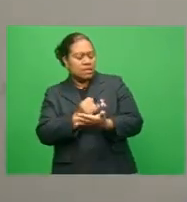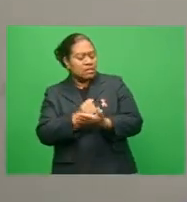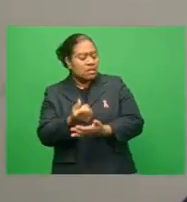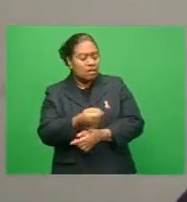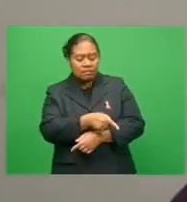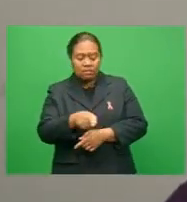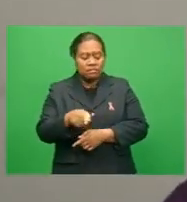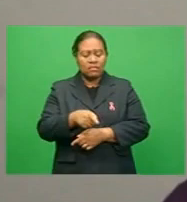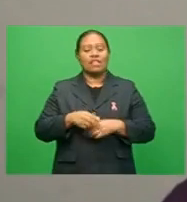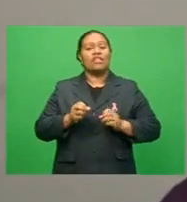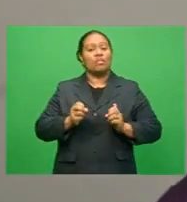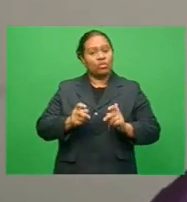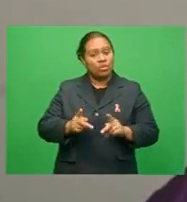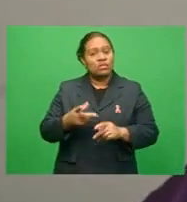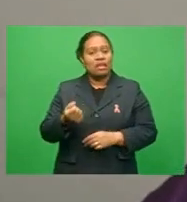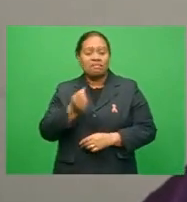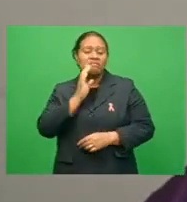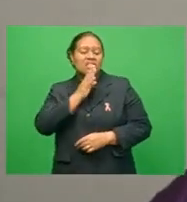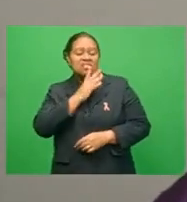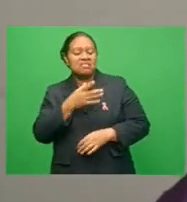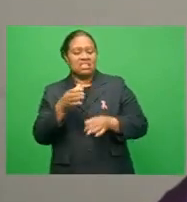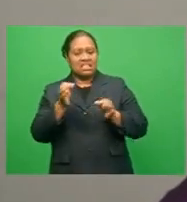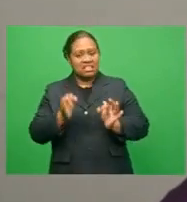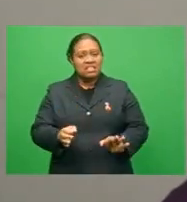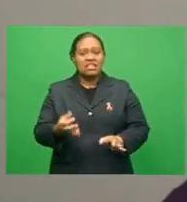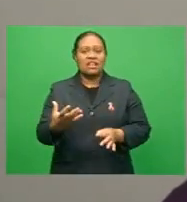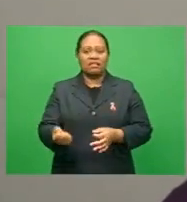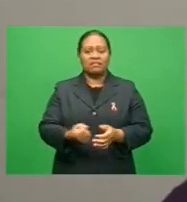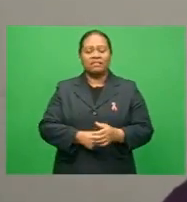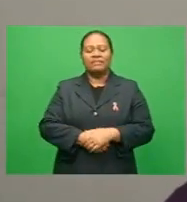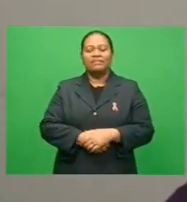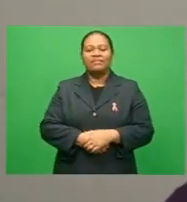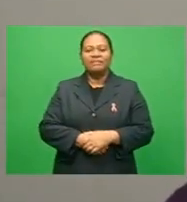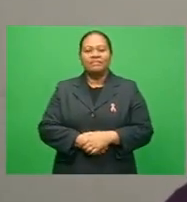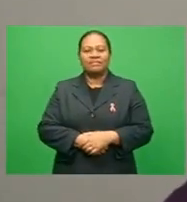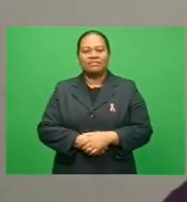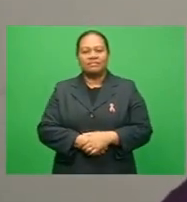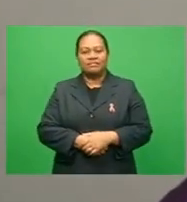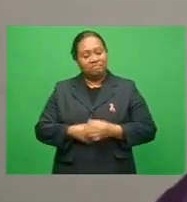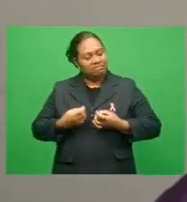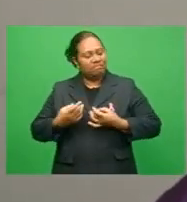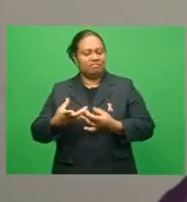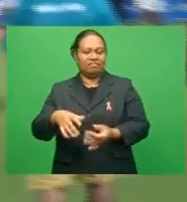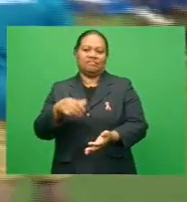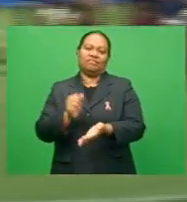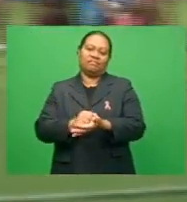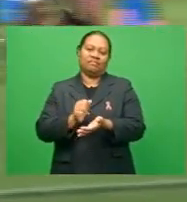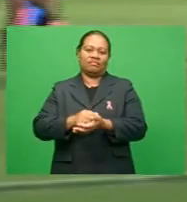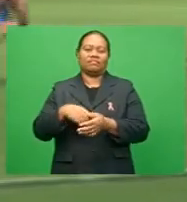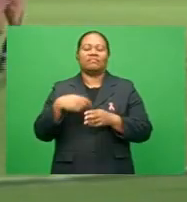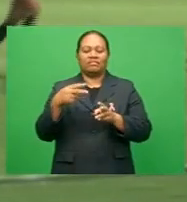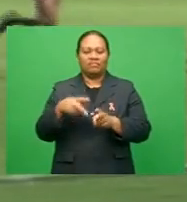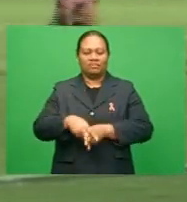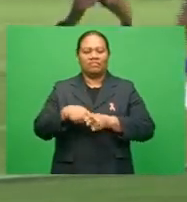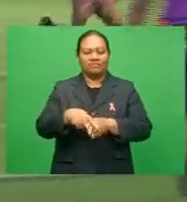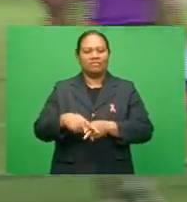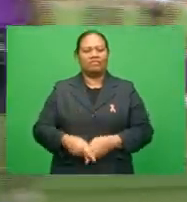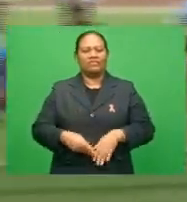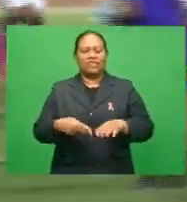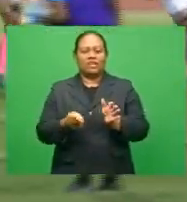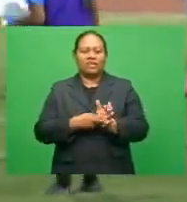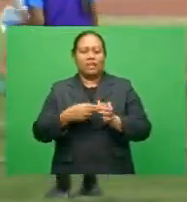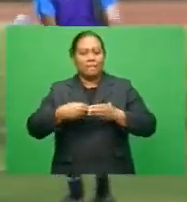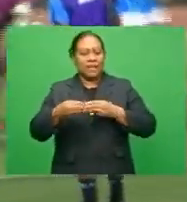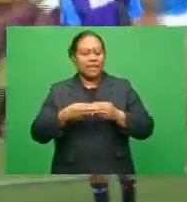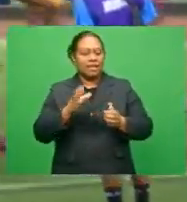missed opportunities, some decisions, and prepare well for Nandronga. Suva manager Nemani